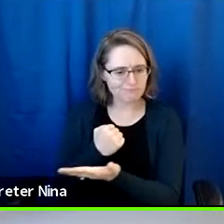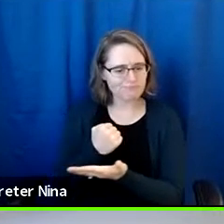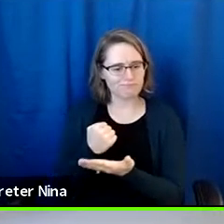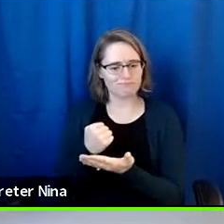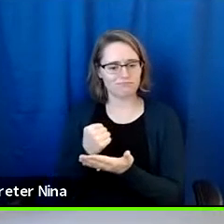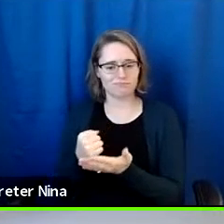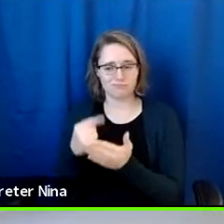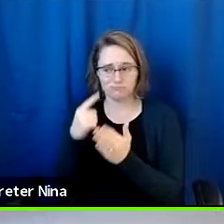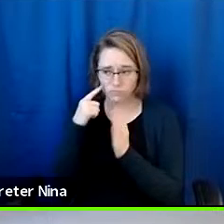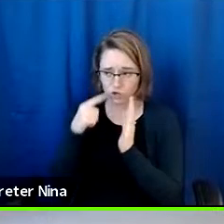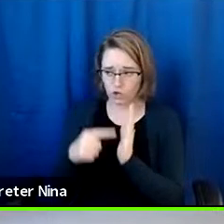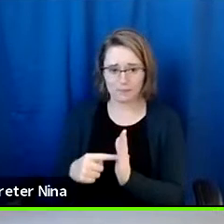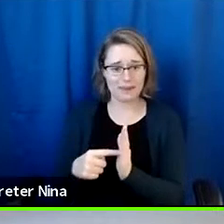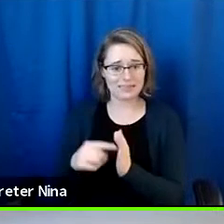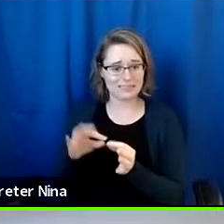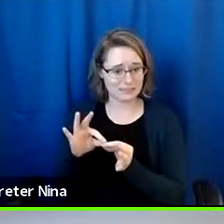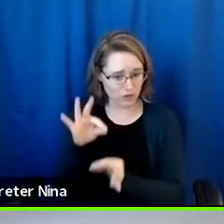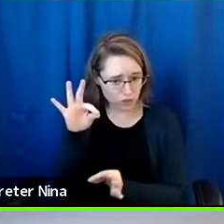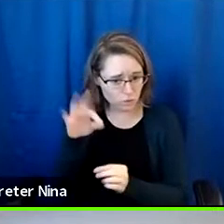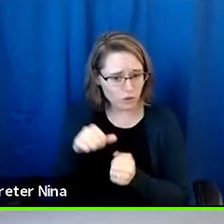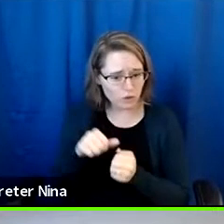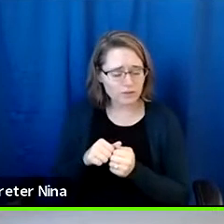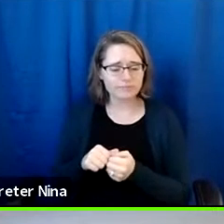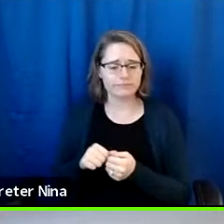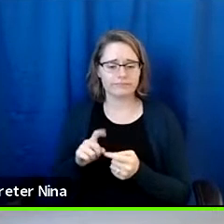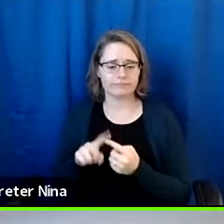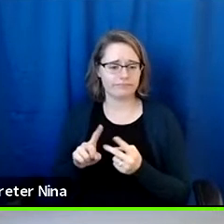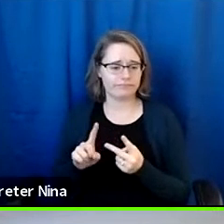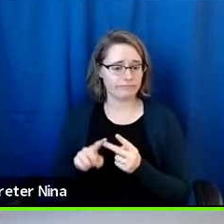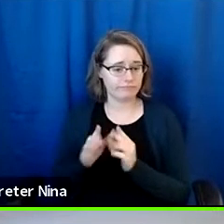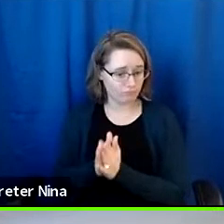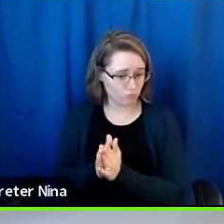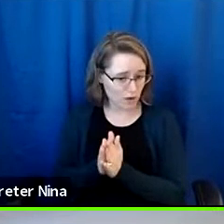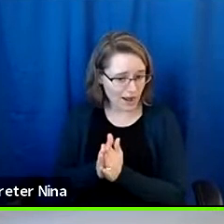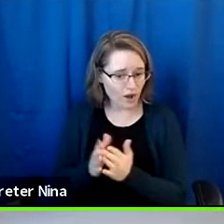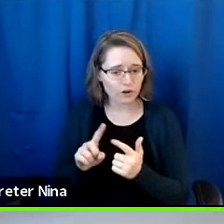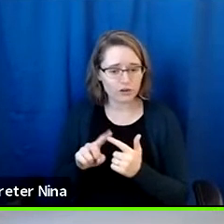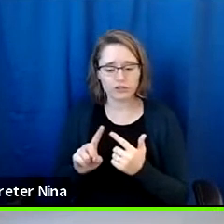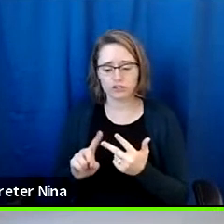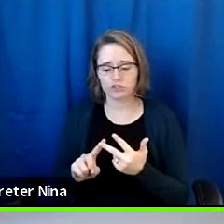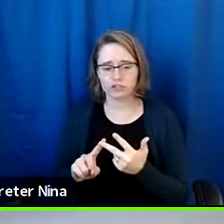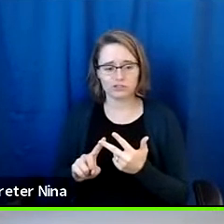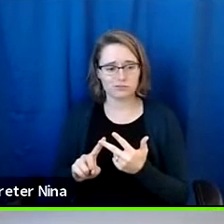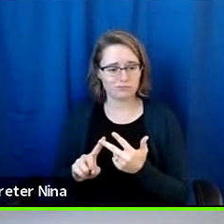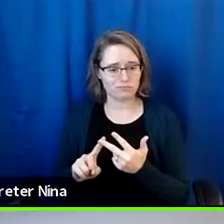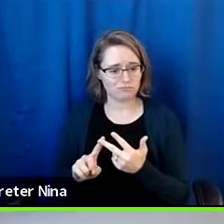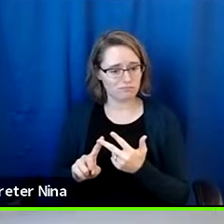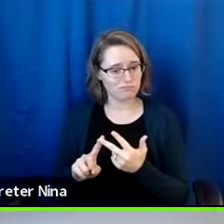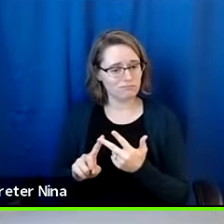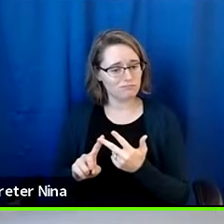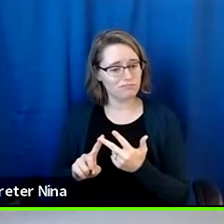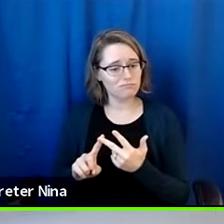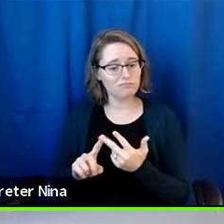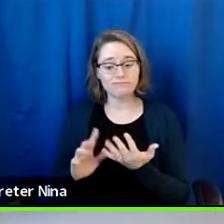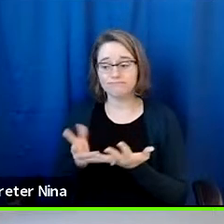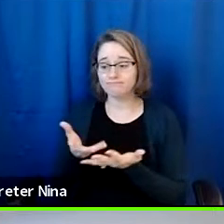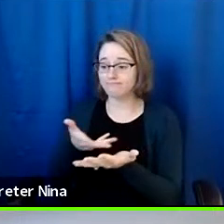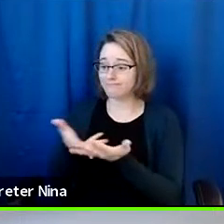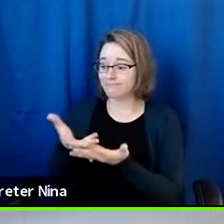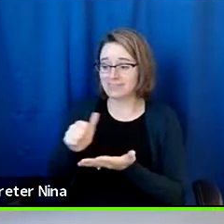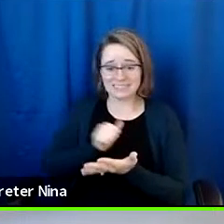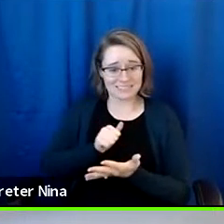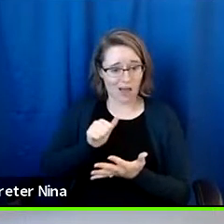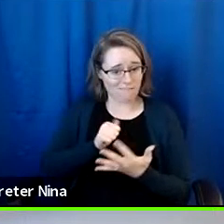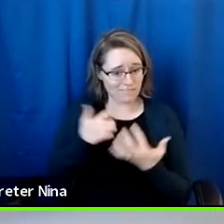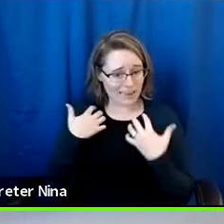be spiritual, it could be prayer, it could be engaging in things that are self-healing for